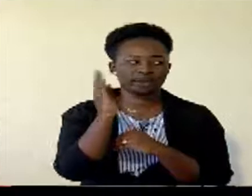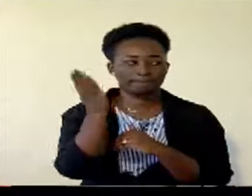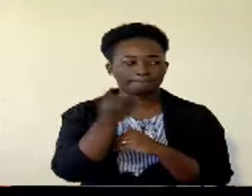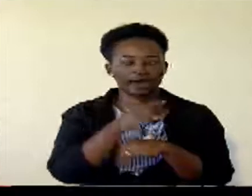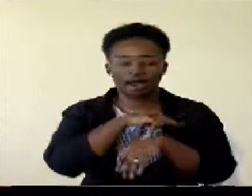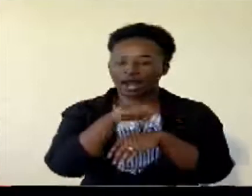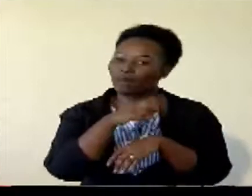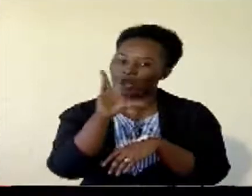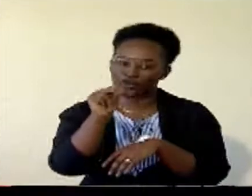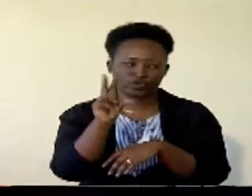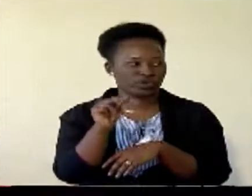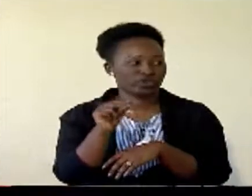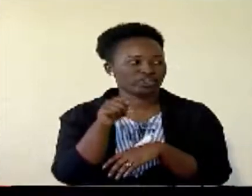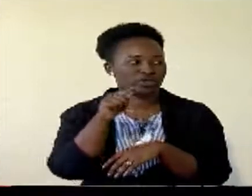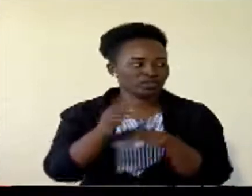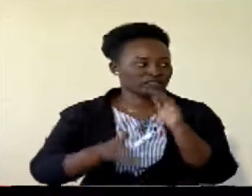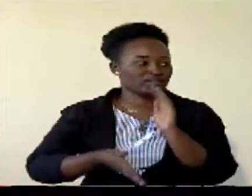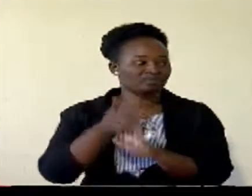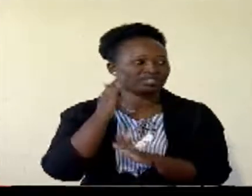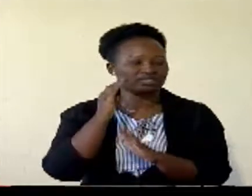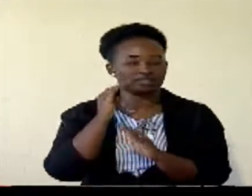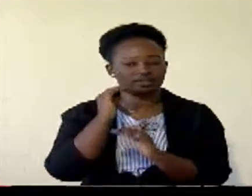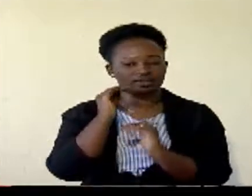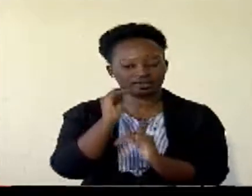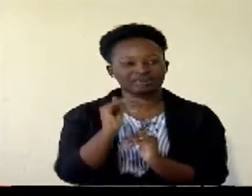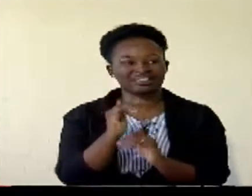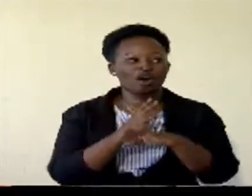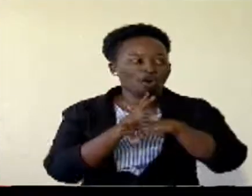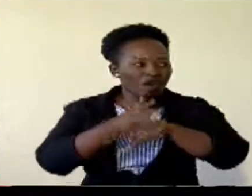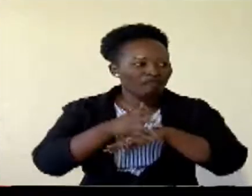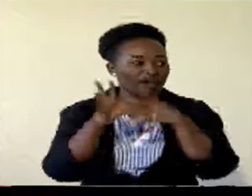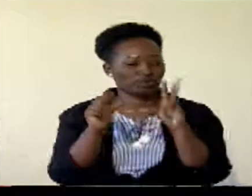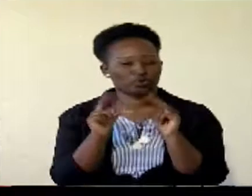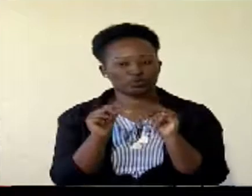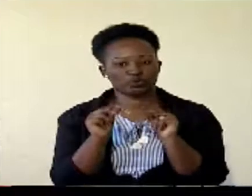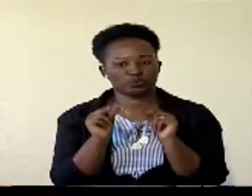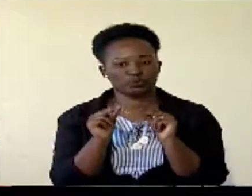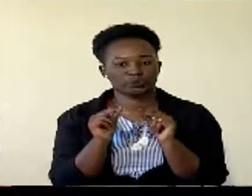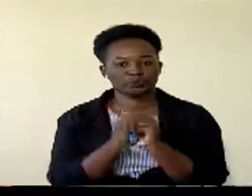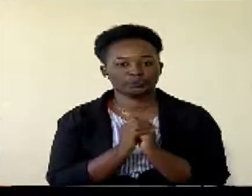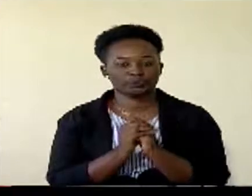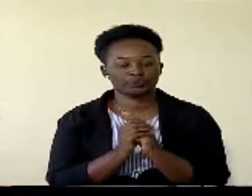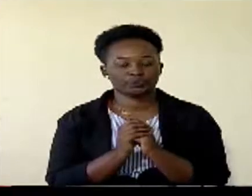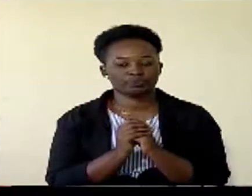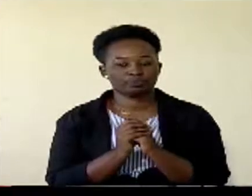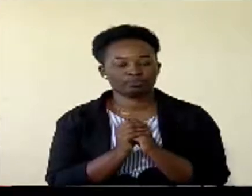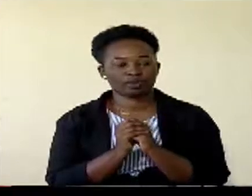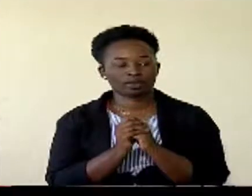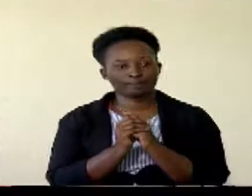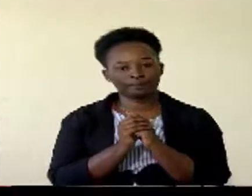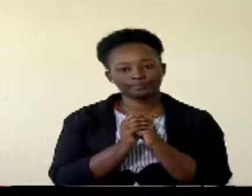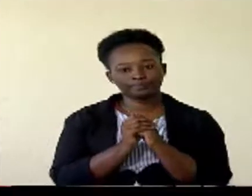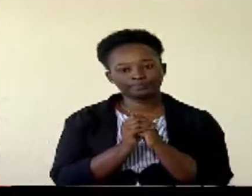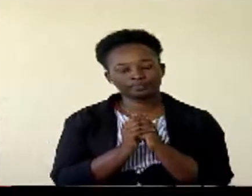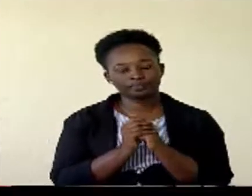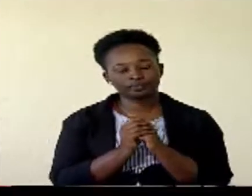hour, because that's the speed limit. You don't exceed that. Let's go ahead. The instant